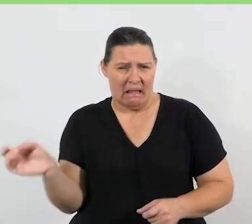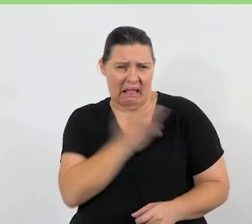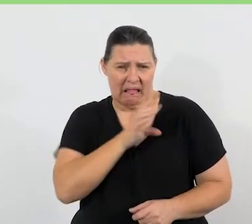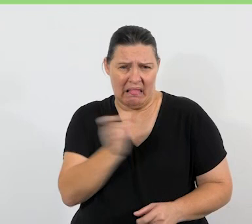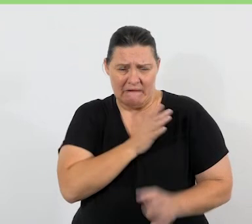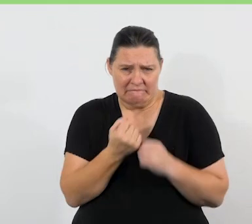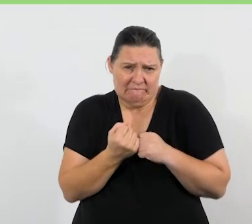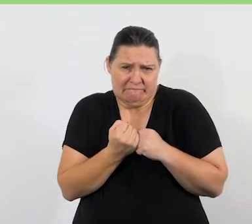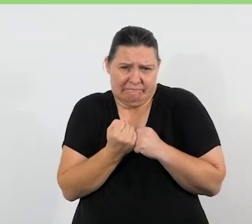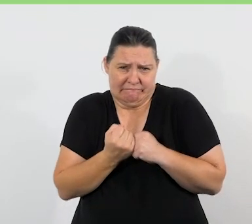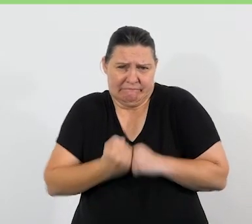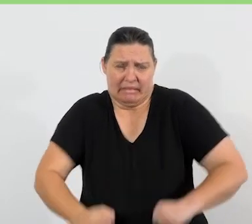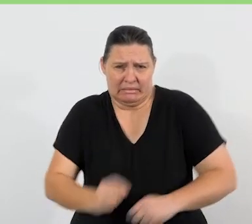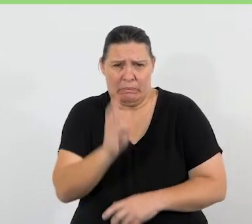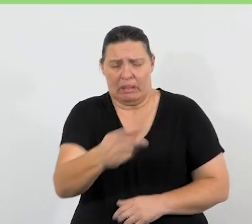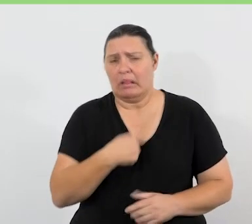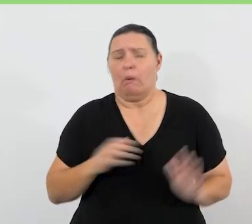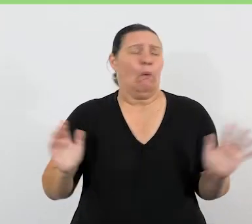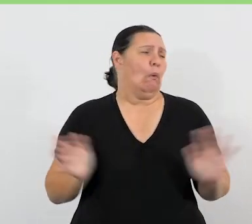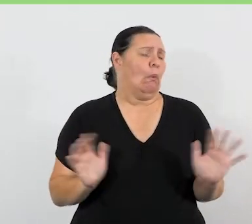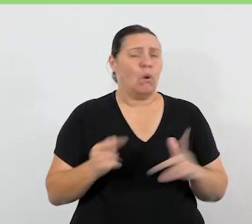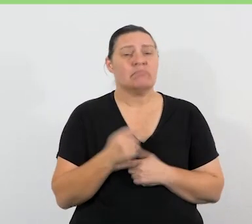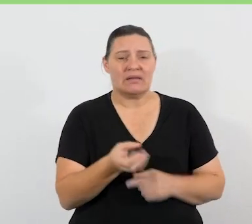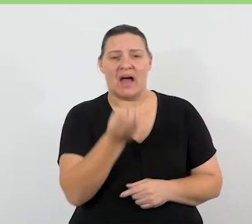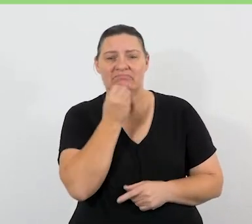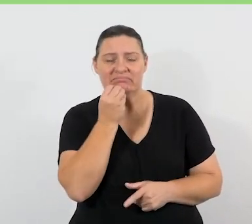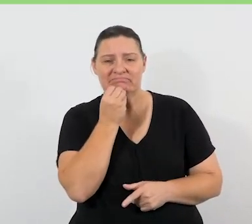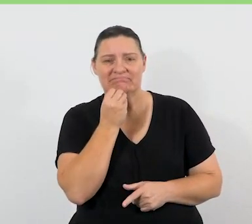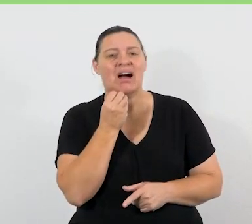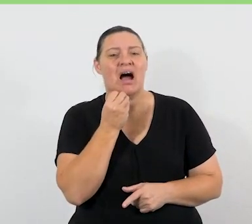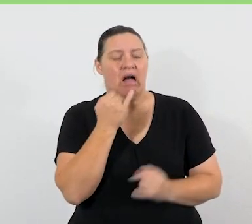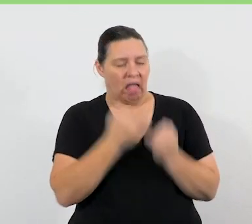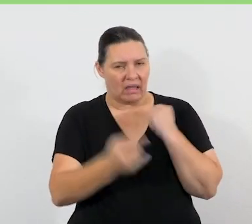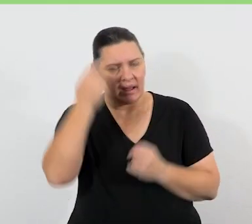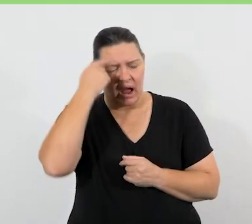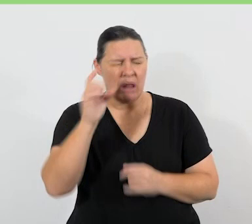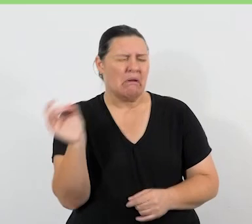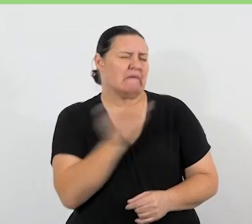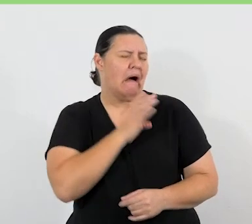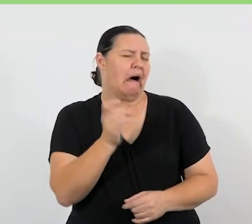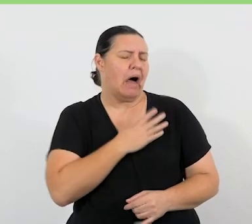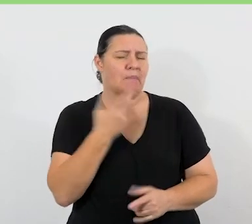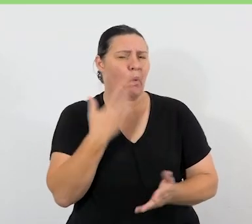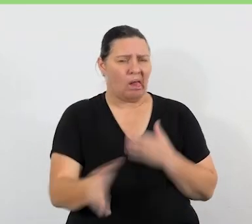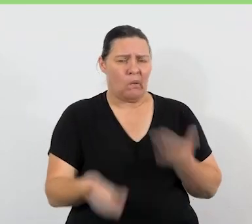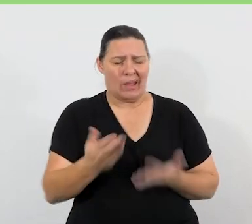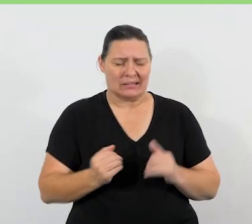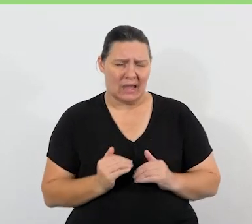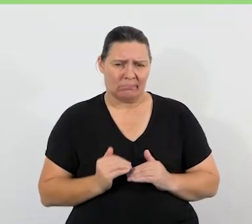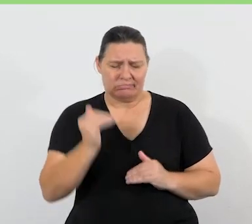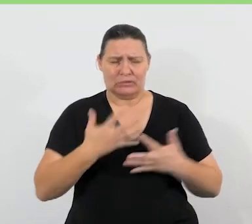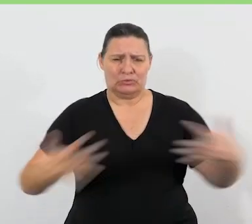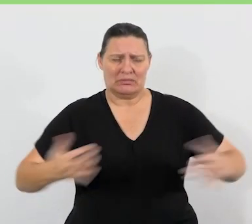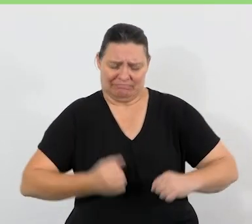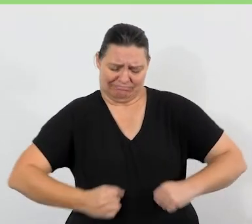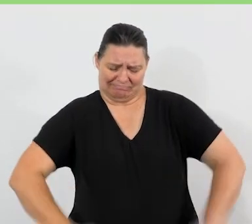gaining weight. So it says here, people who suffer from this eating disorder have an abnormal fear of gaining weight. They don't want to